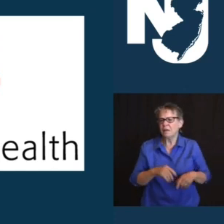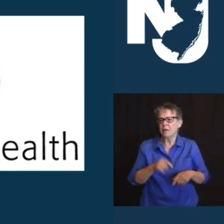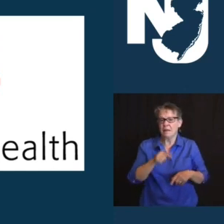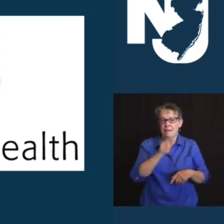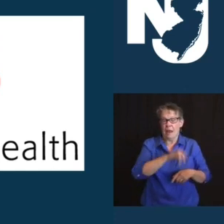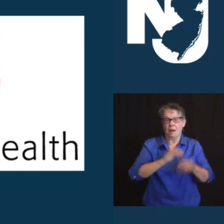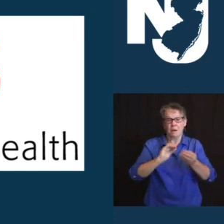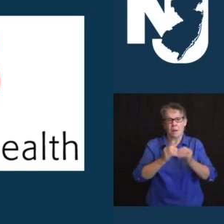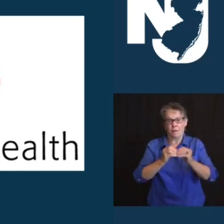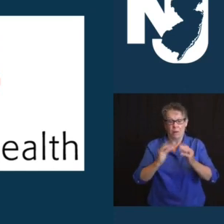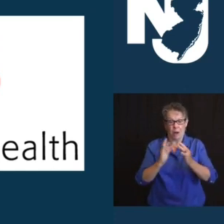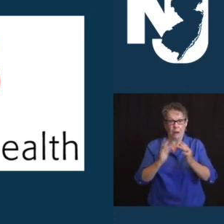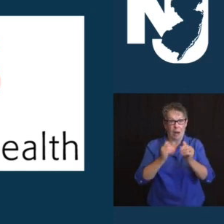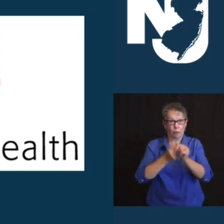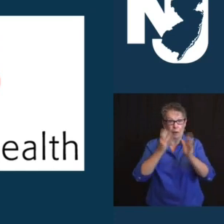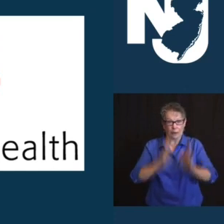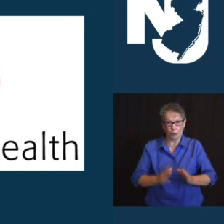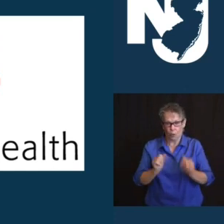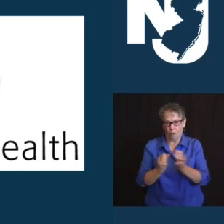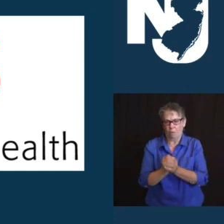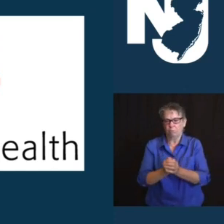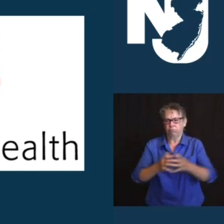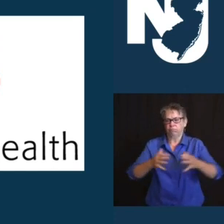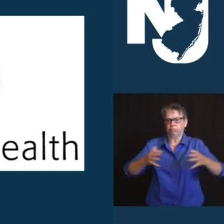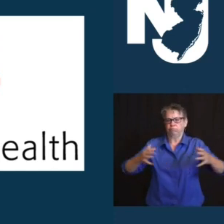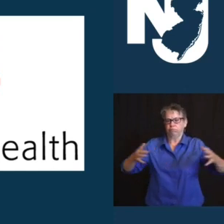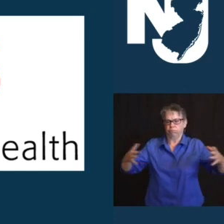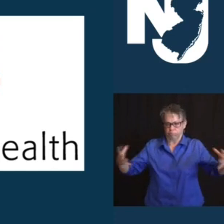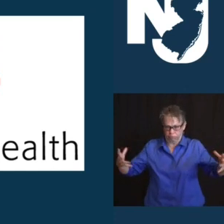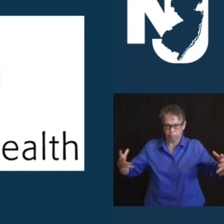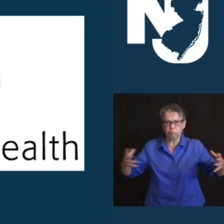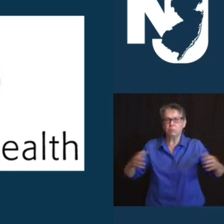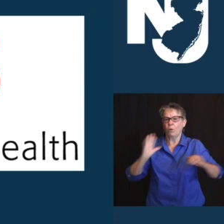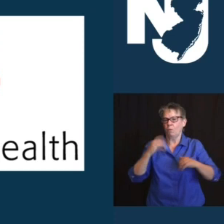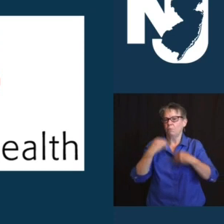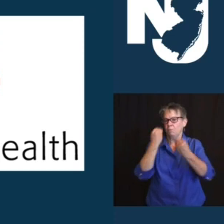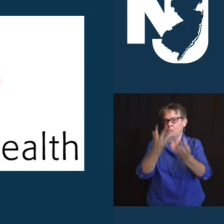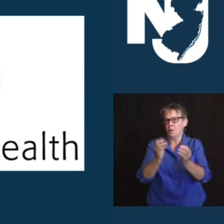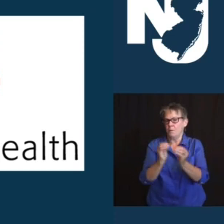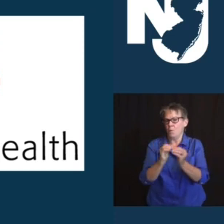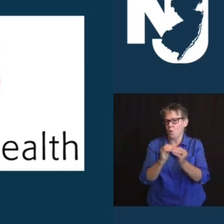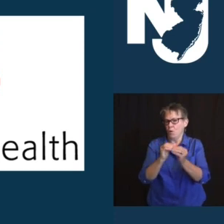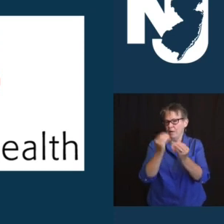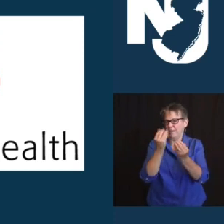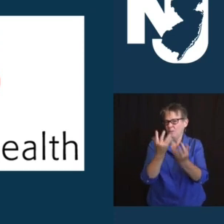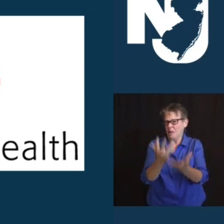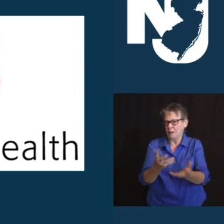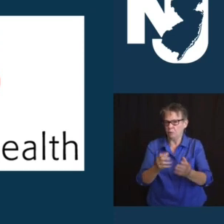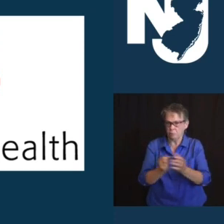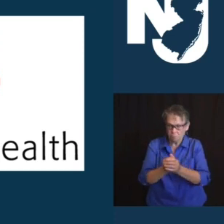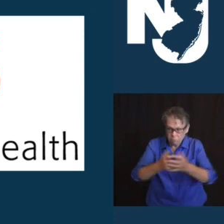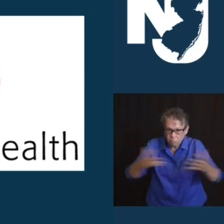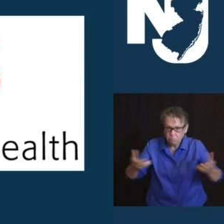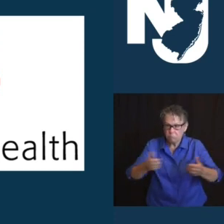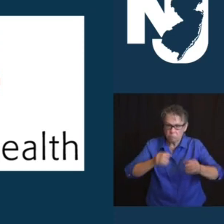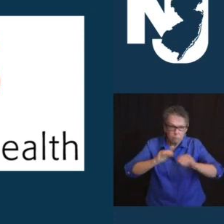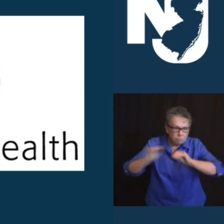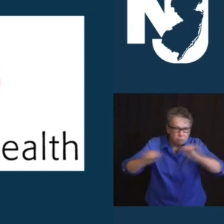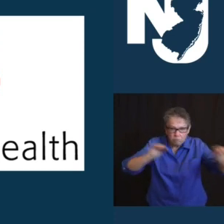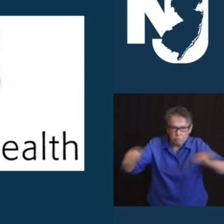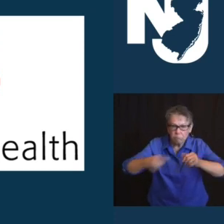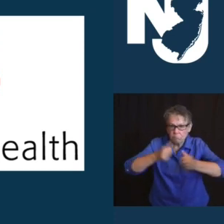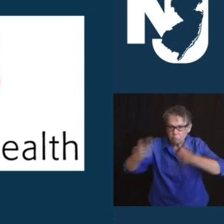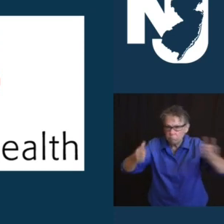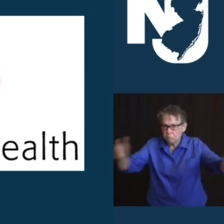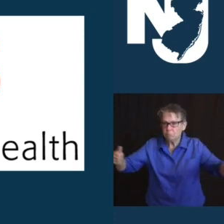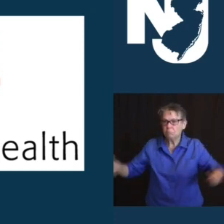data. So to you, Perry, I thank you for putting Rutgers School of Public Health at the head of the class nationally in training